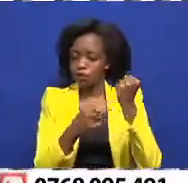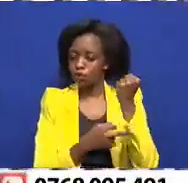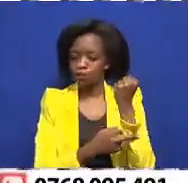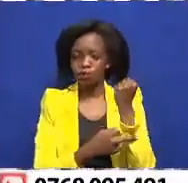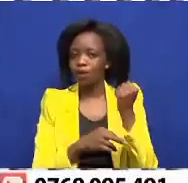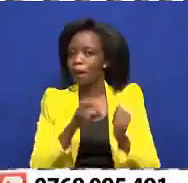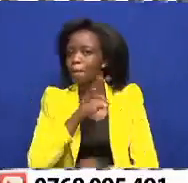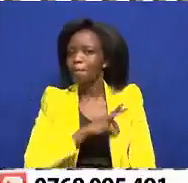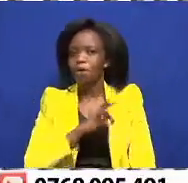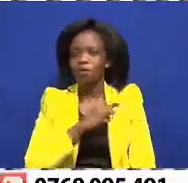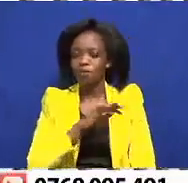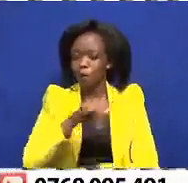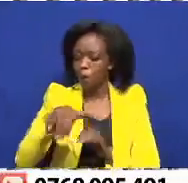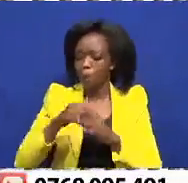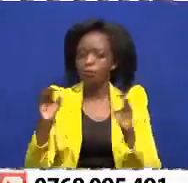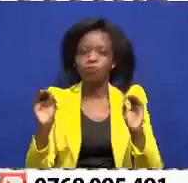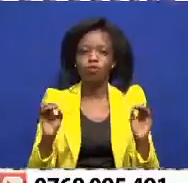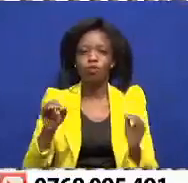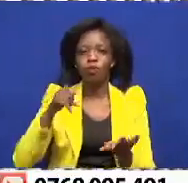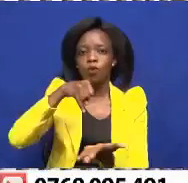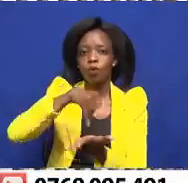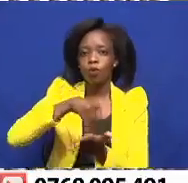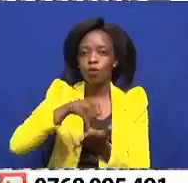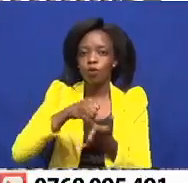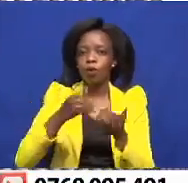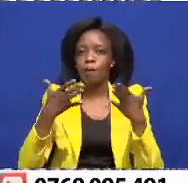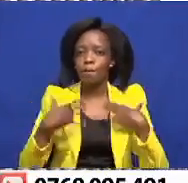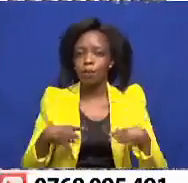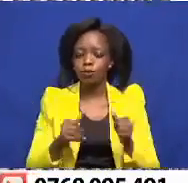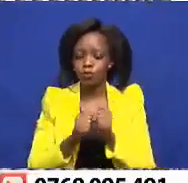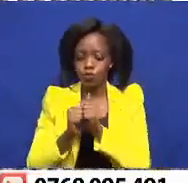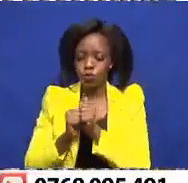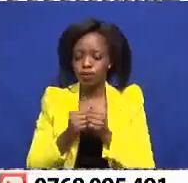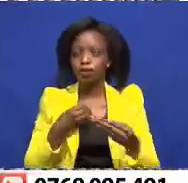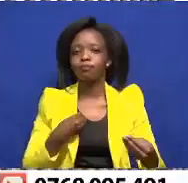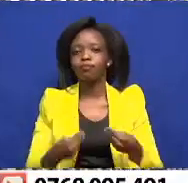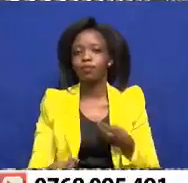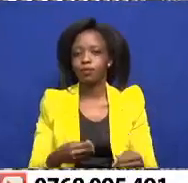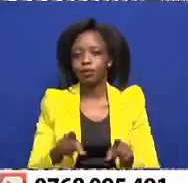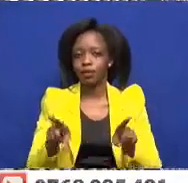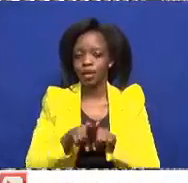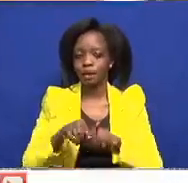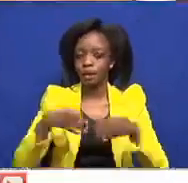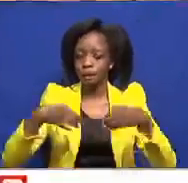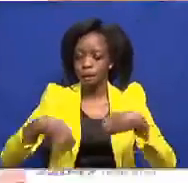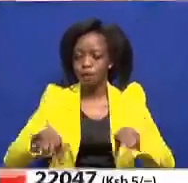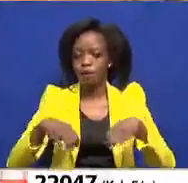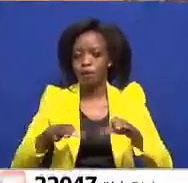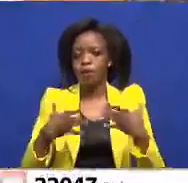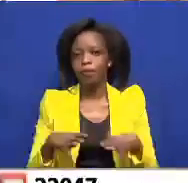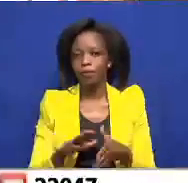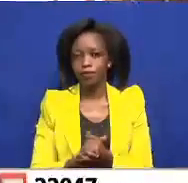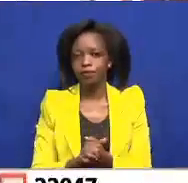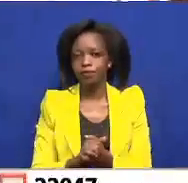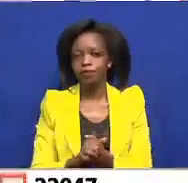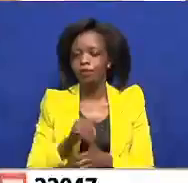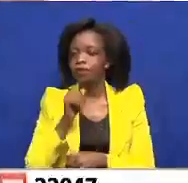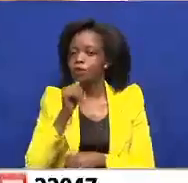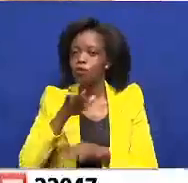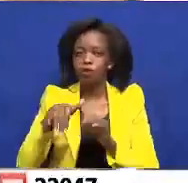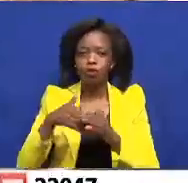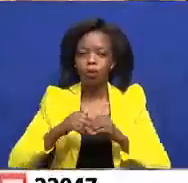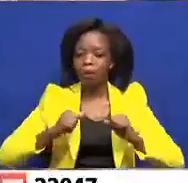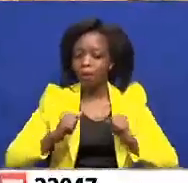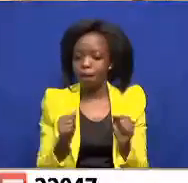not benefit everybody, including people living with disabilities and bodaboda riders. But not all are unhappy with